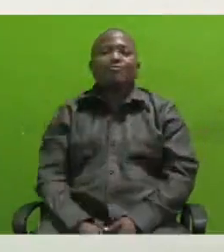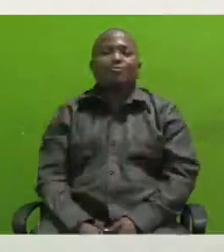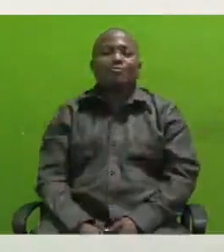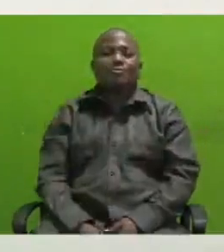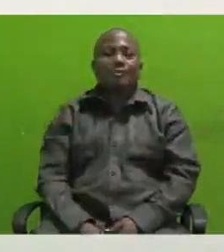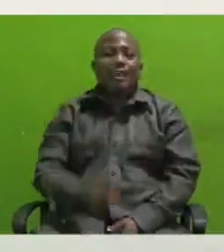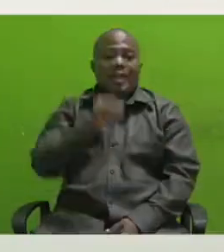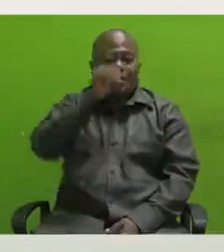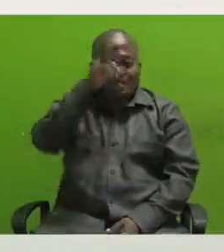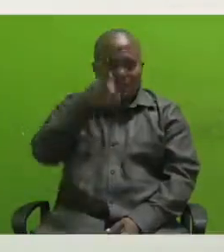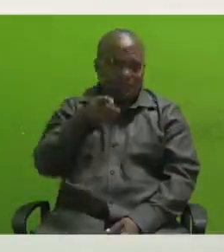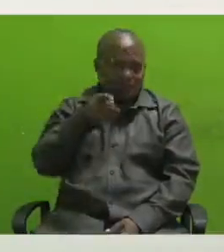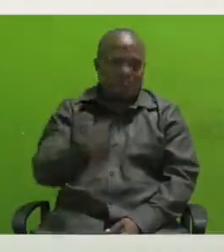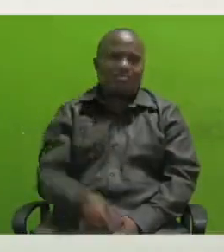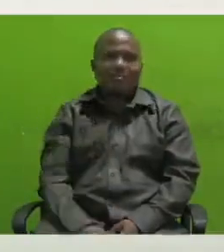Therefore,